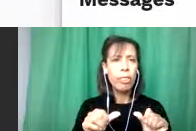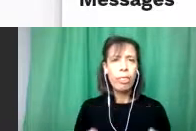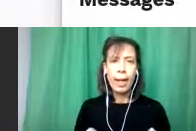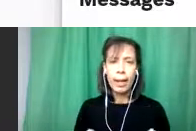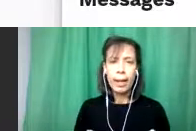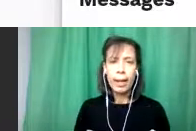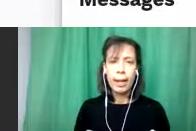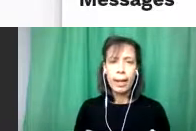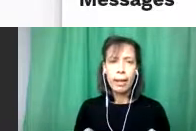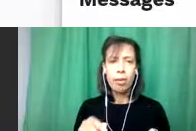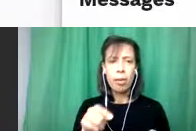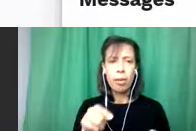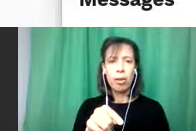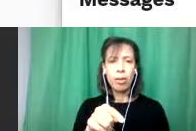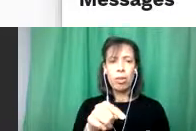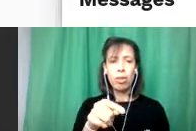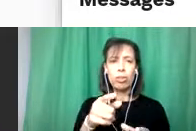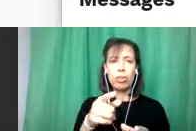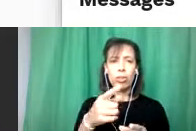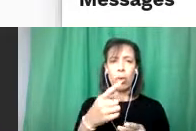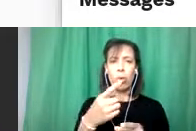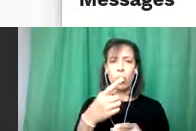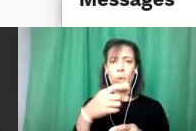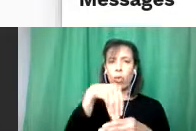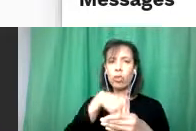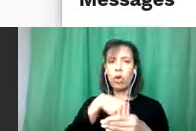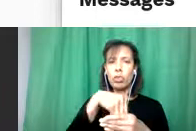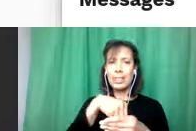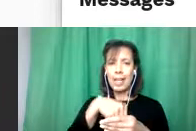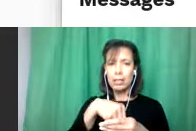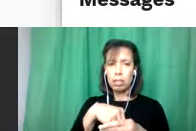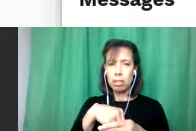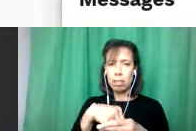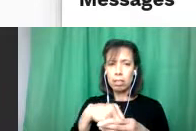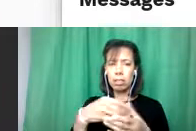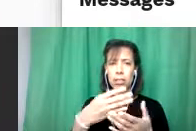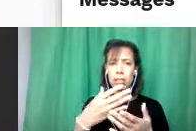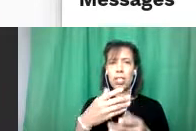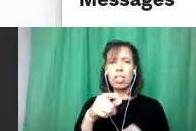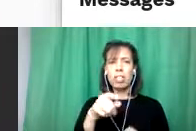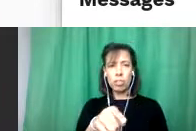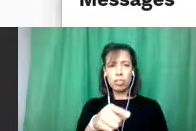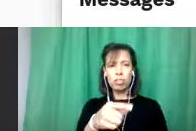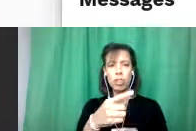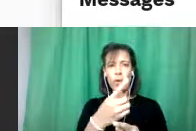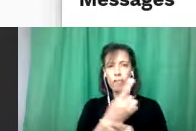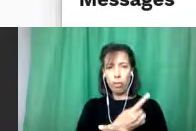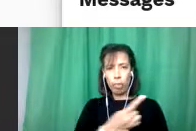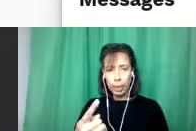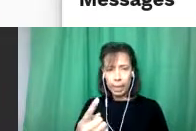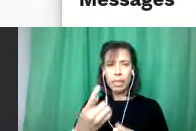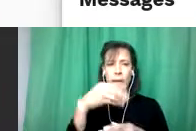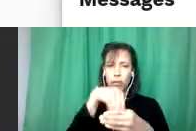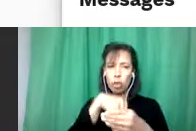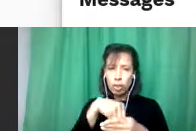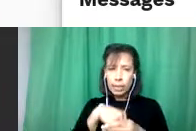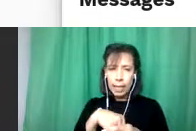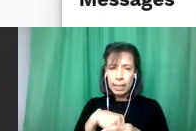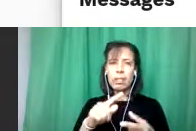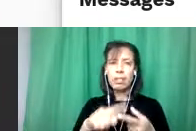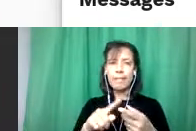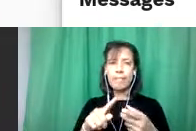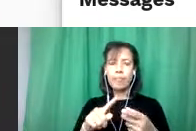the content of the week. So you'll see here, I've got an introduction to the week. And then I've got these